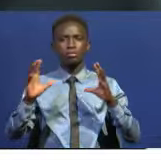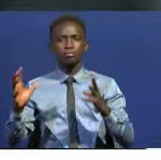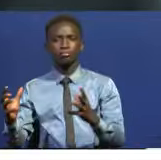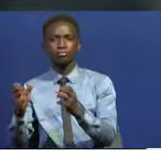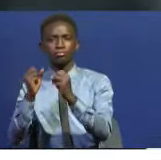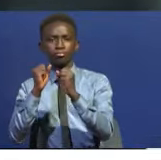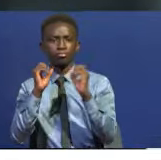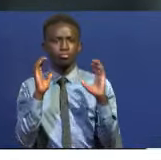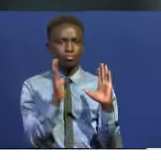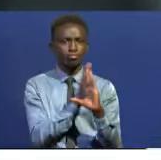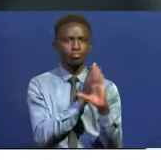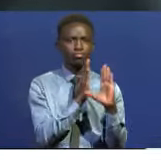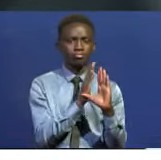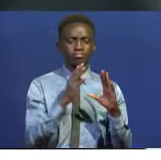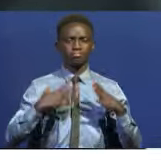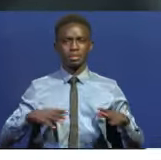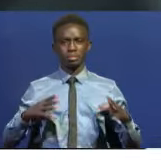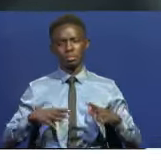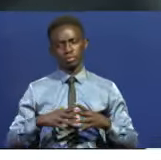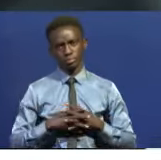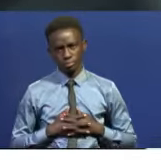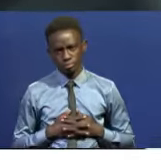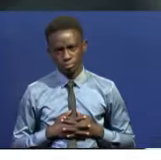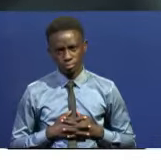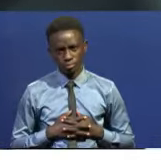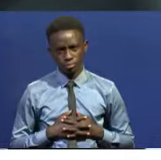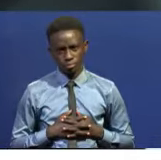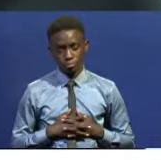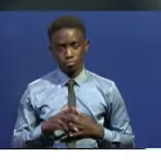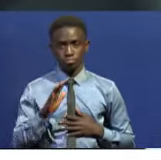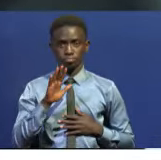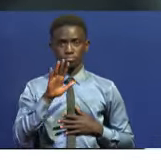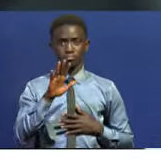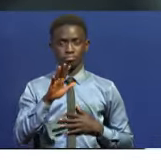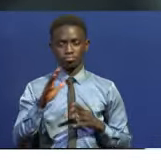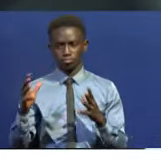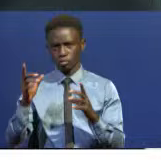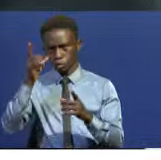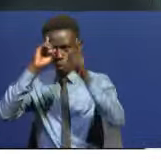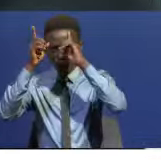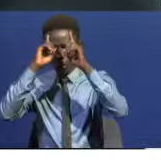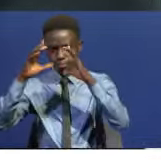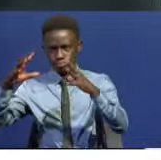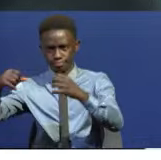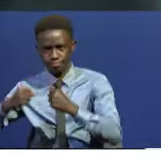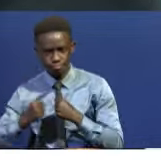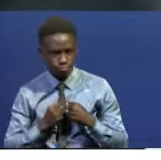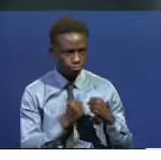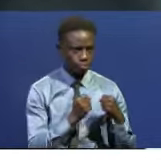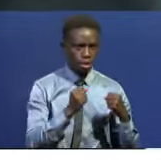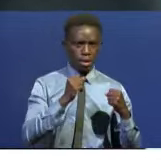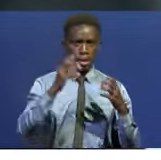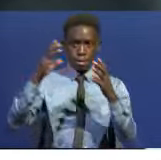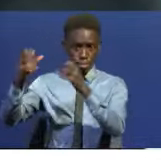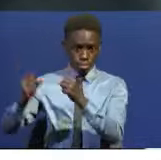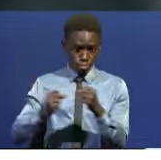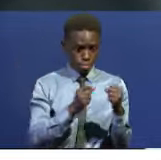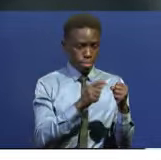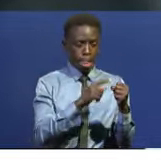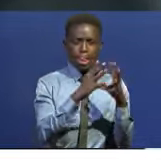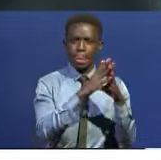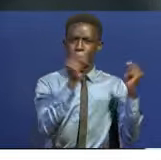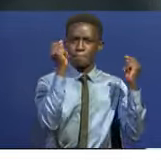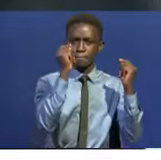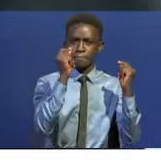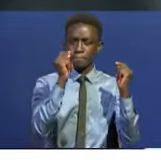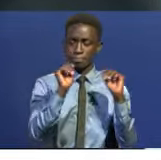of these people. Coming back to these abductions and people that have disappeared, these 29